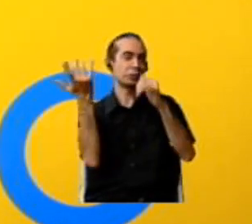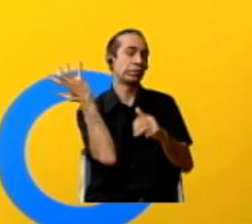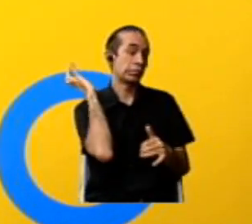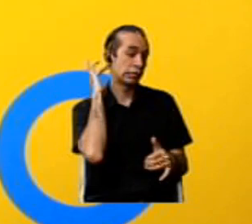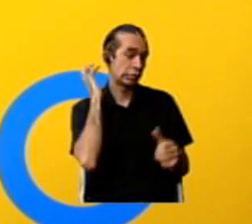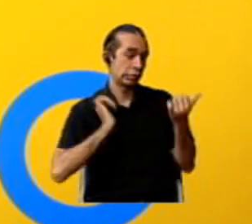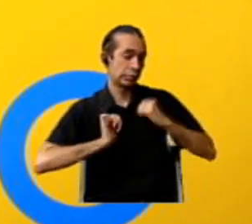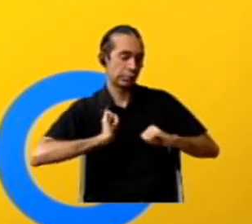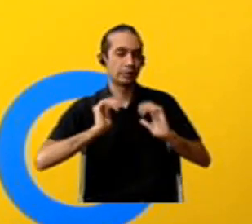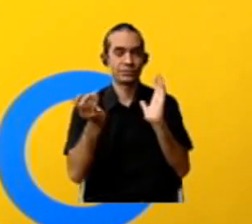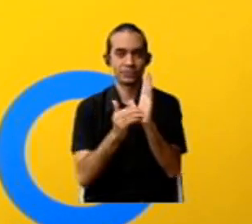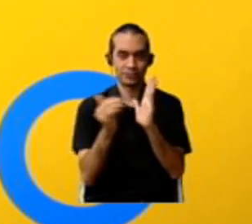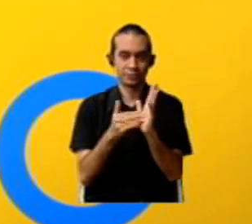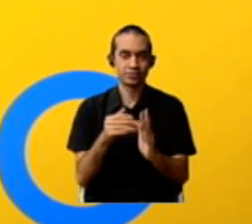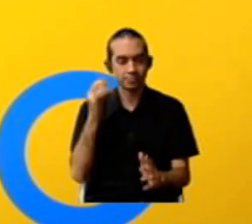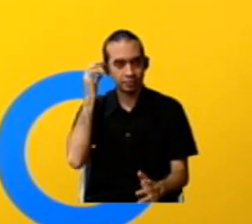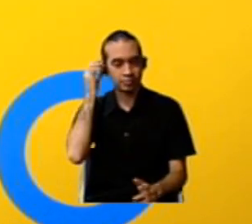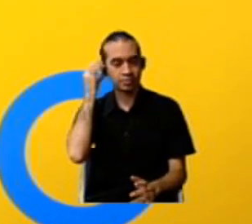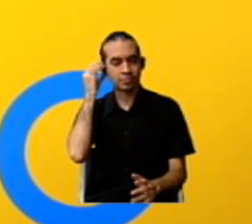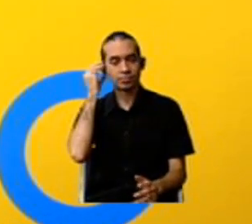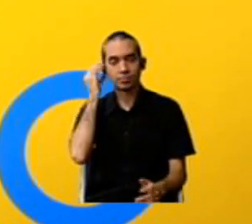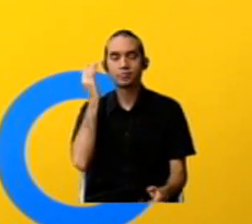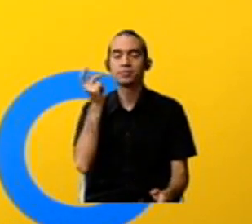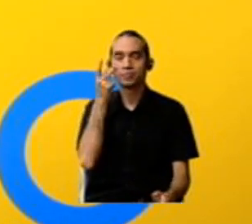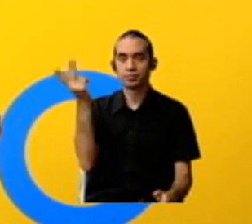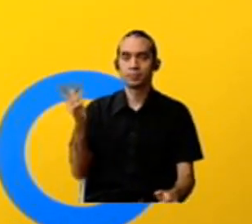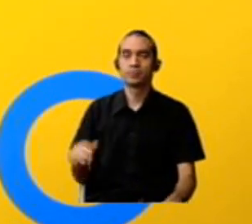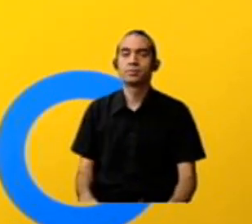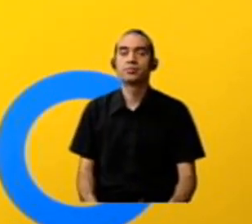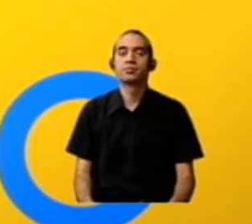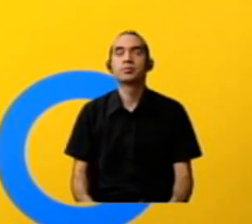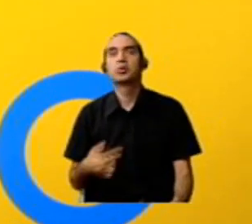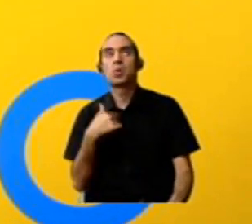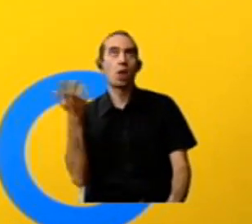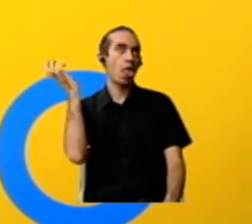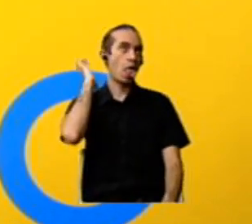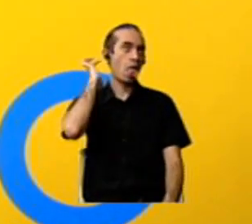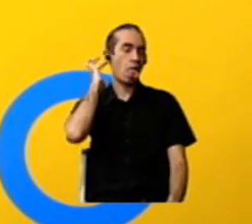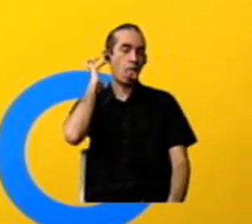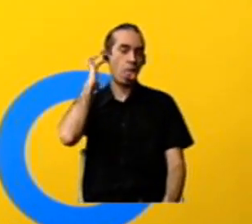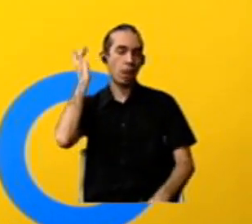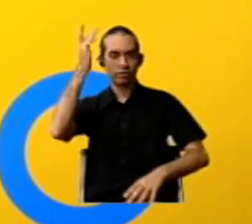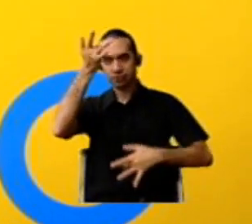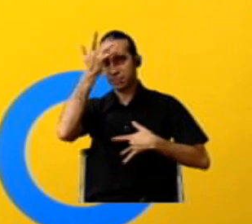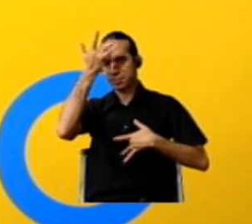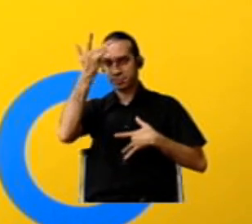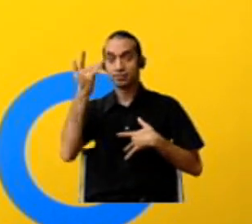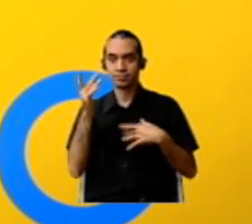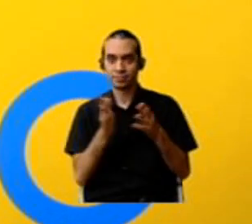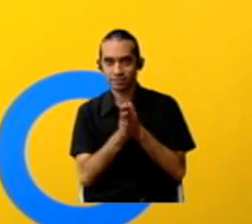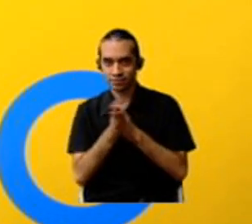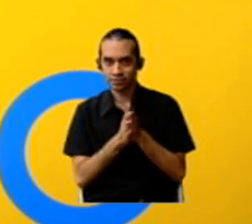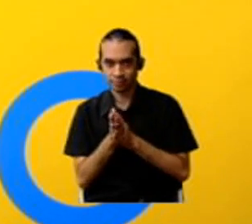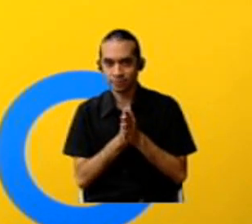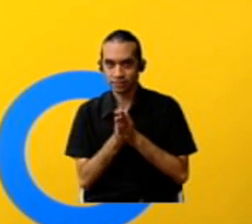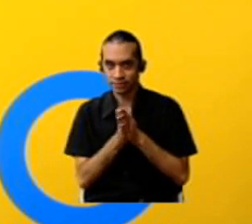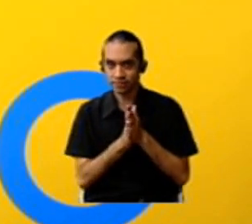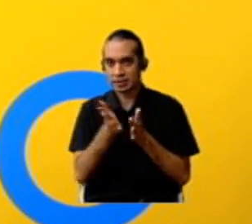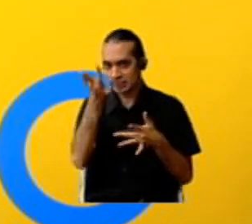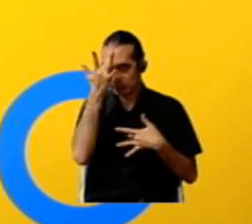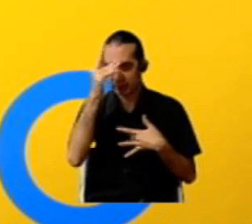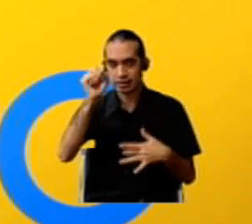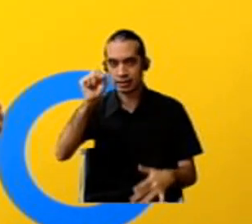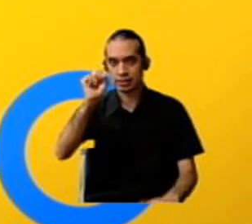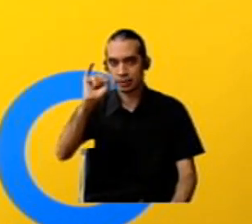again, Charlie. So, look at this. I'm going to pretend that I am sick, okay? I'm going to be enfermo. Voy a estar